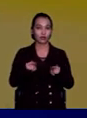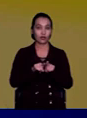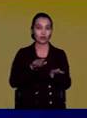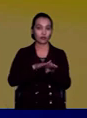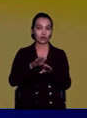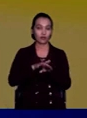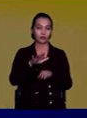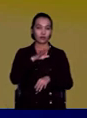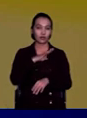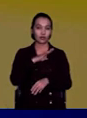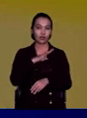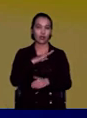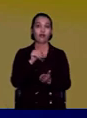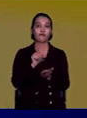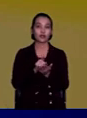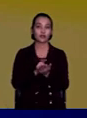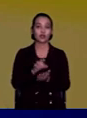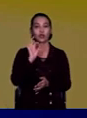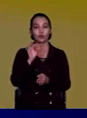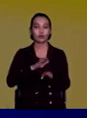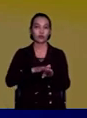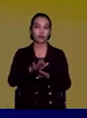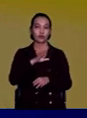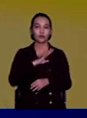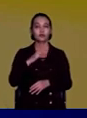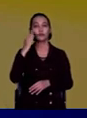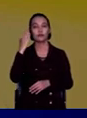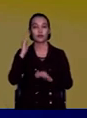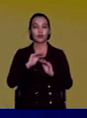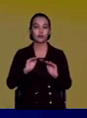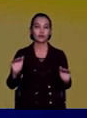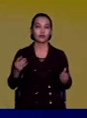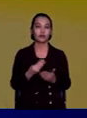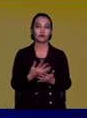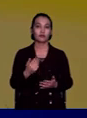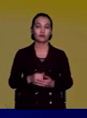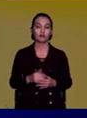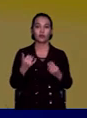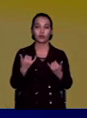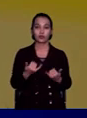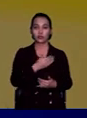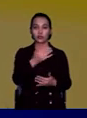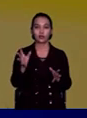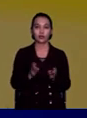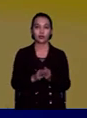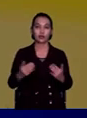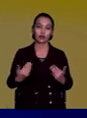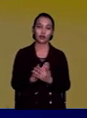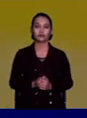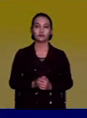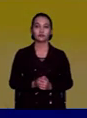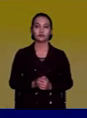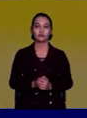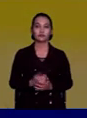bajargan bo'lsangiz, vazifani to'g'ri bajaribsiz. Barakalla bolajonlar. Keling, endi yangi mavzuga